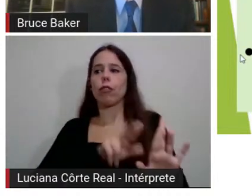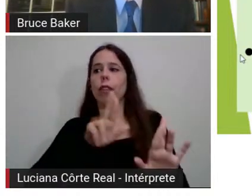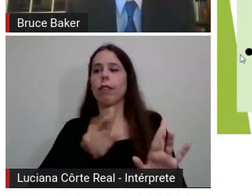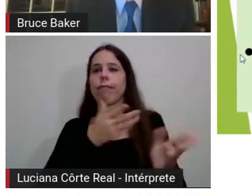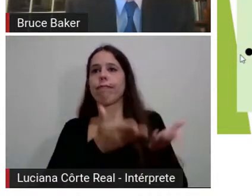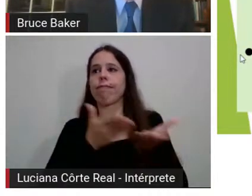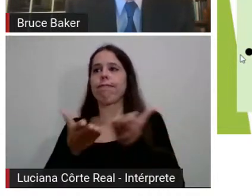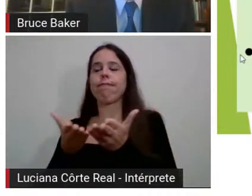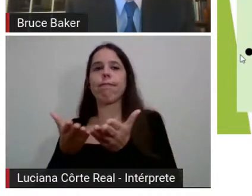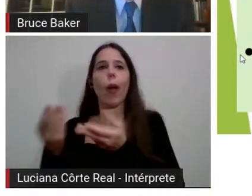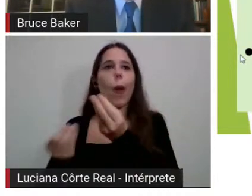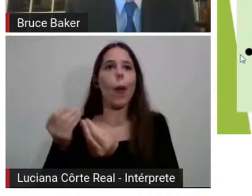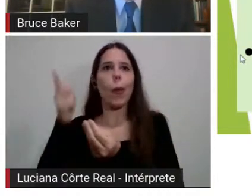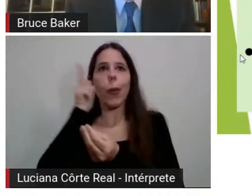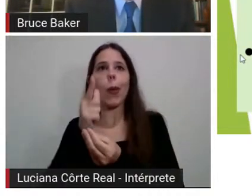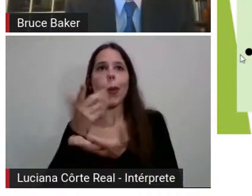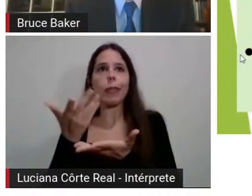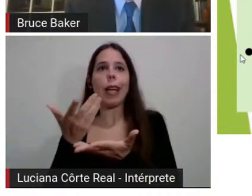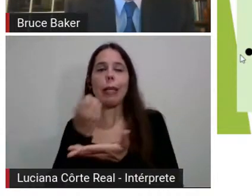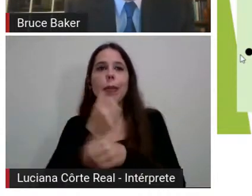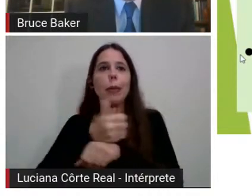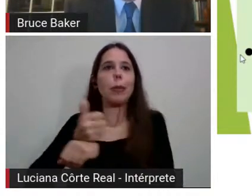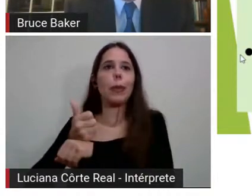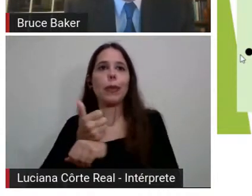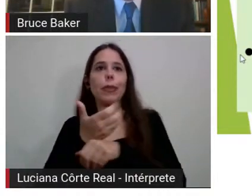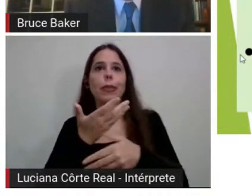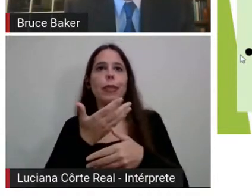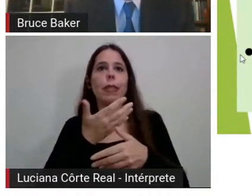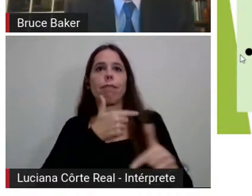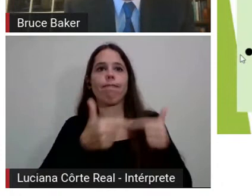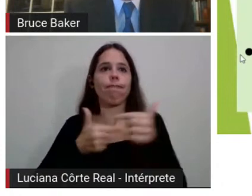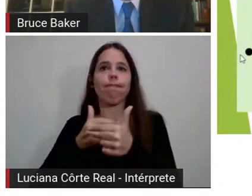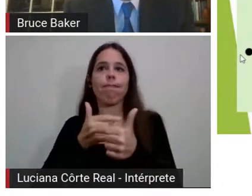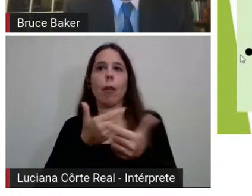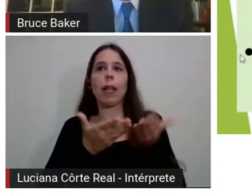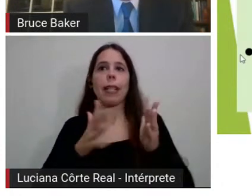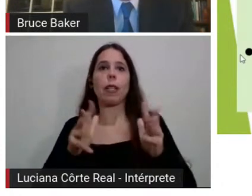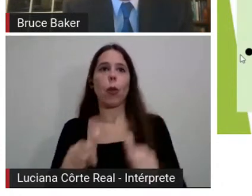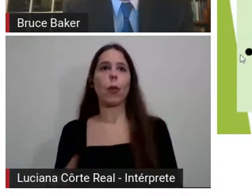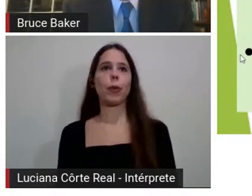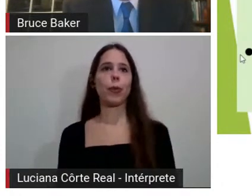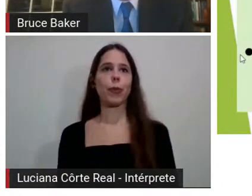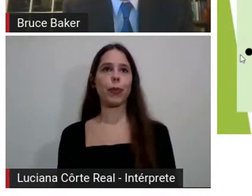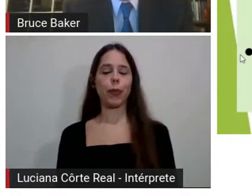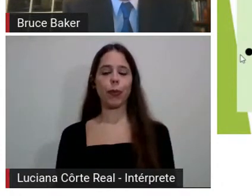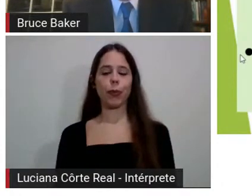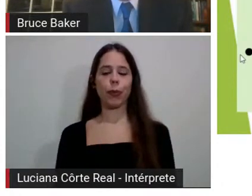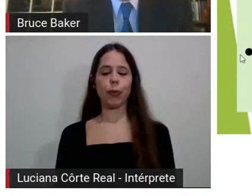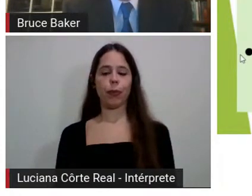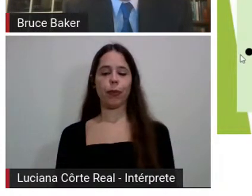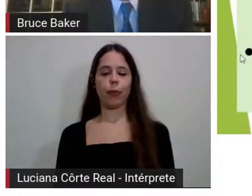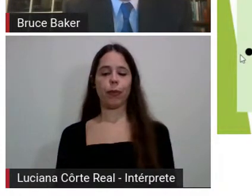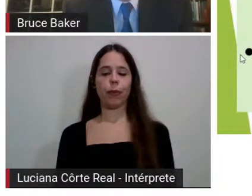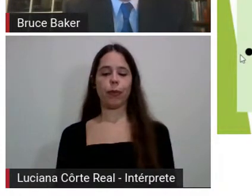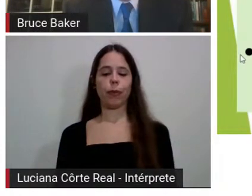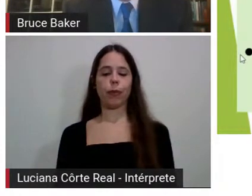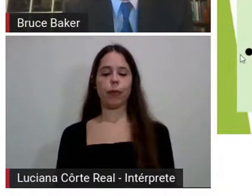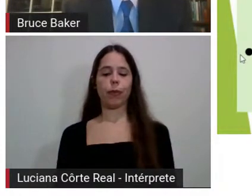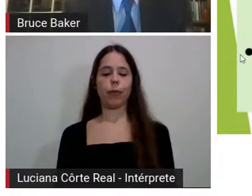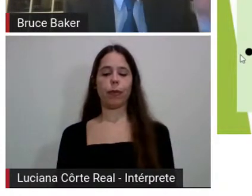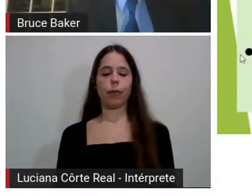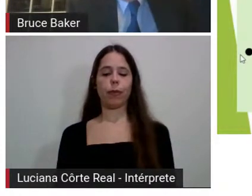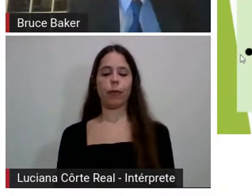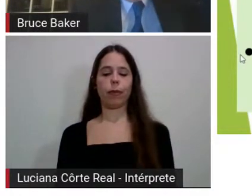good professionals with competitive salaries when I reduce the number of students per class, because I'll need more people